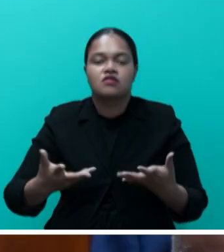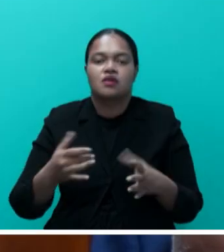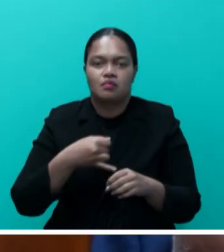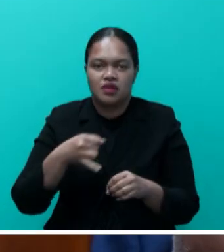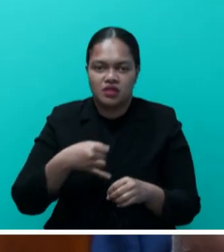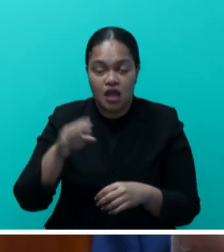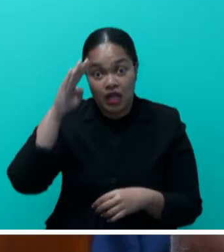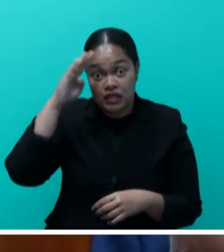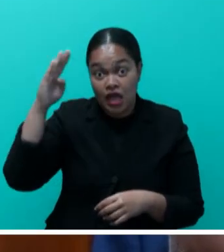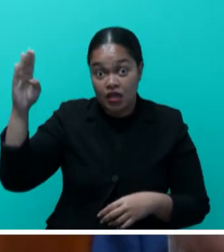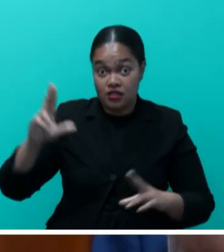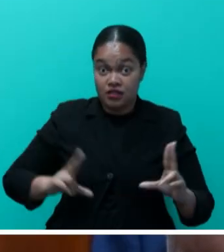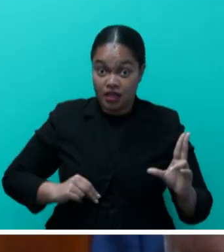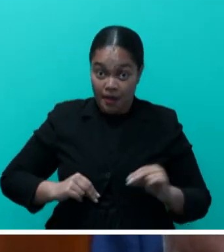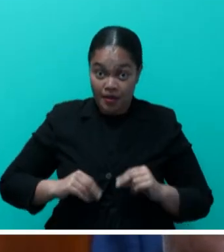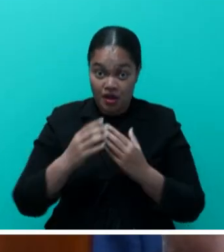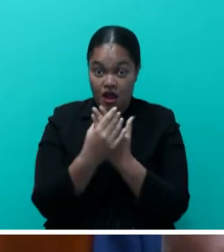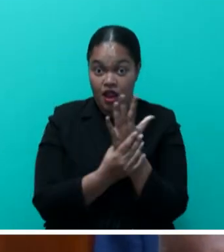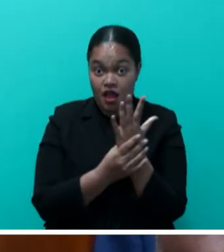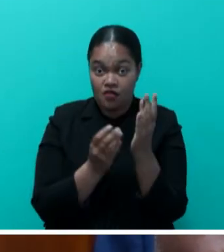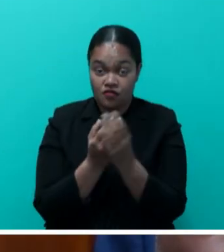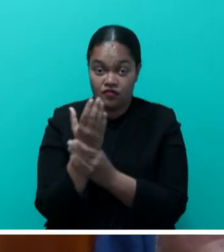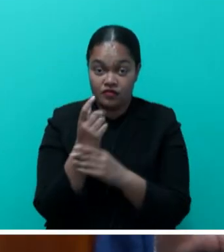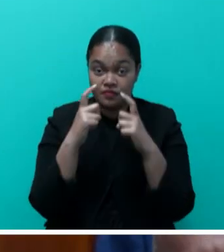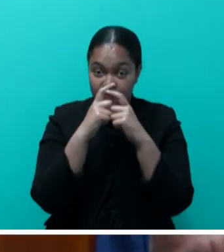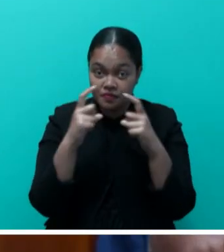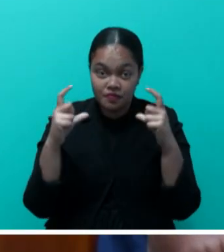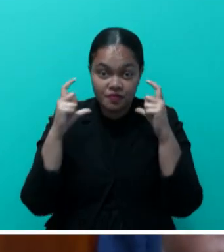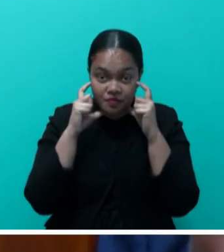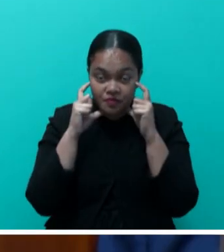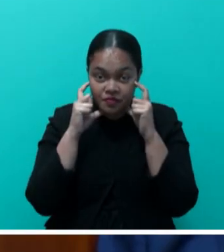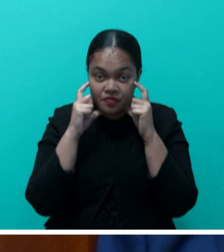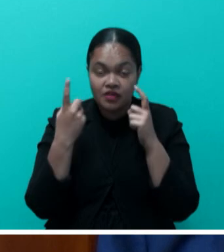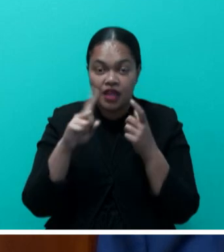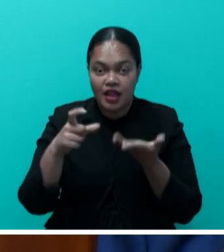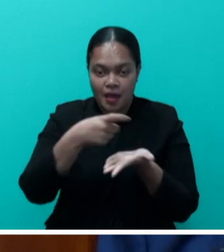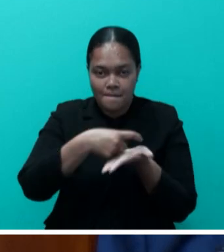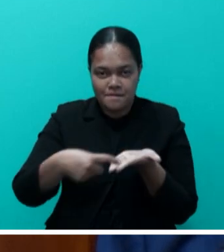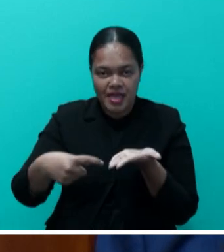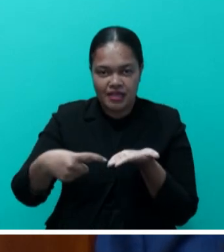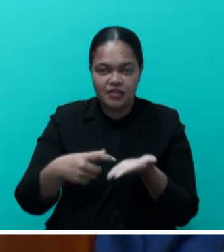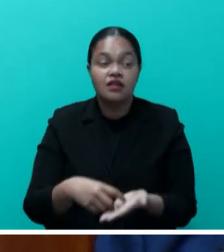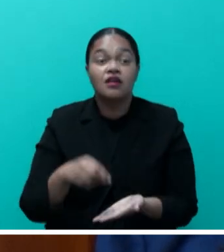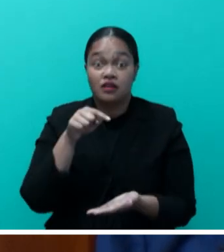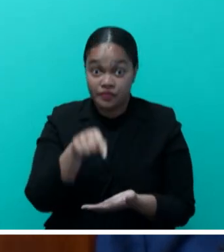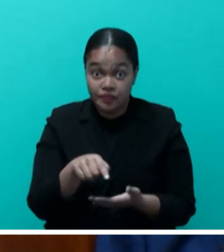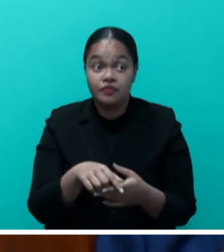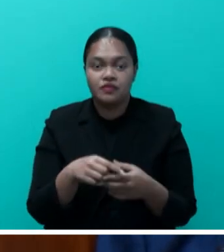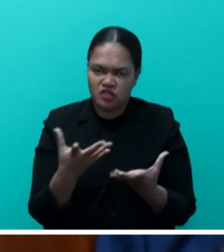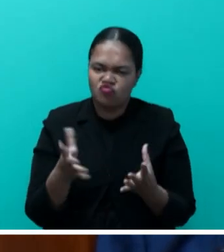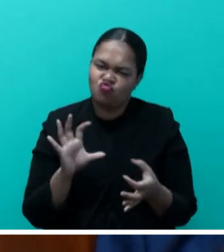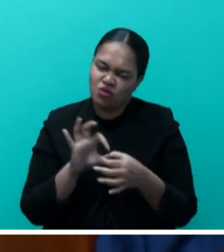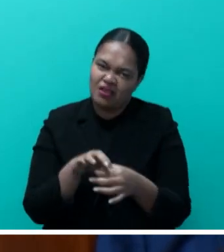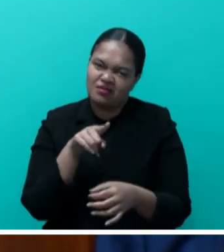adult diapers, gloves, face masks, and sanitary pads. Honourable Speaker, it does relate to this question because,